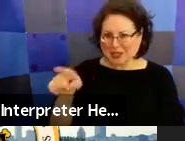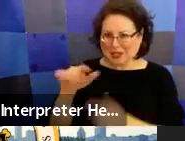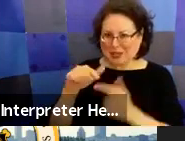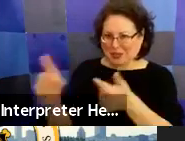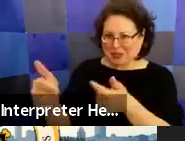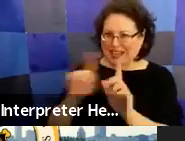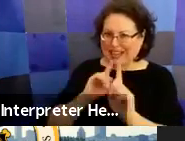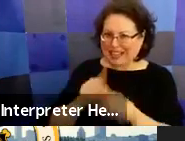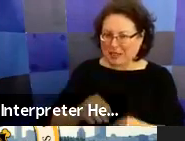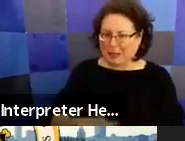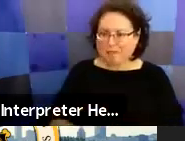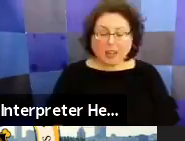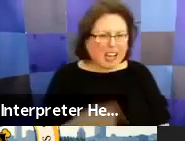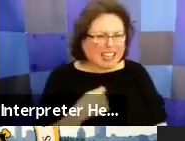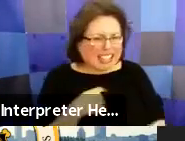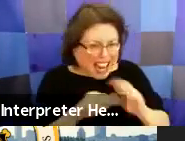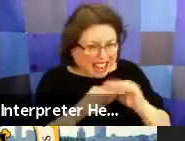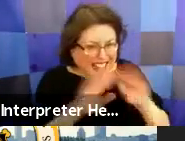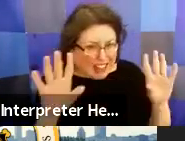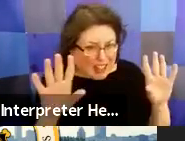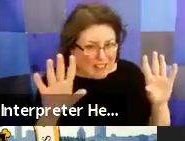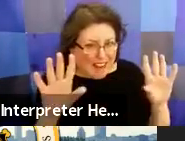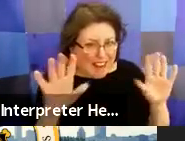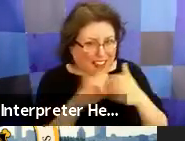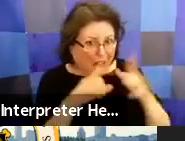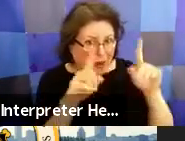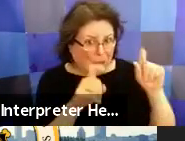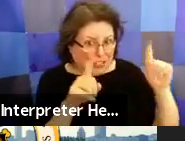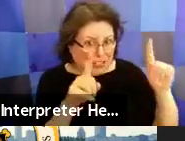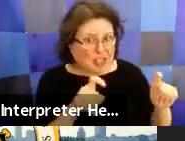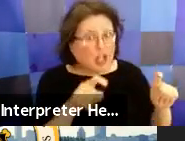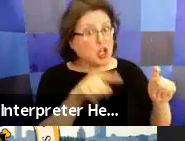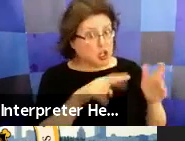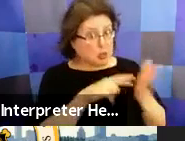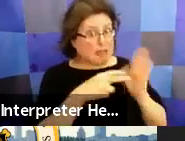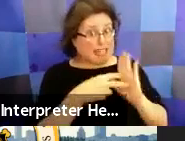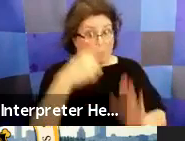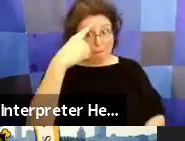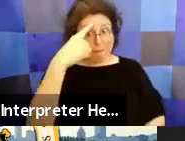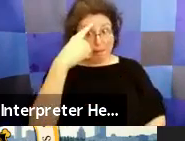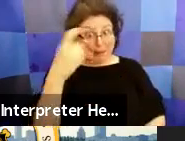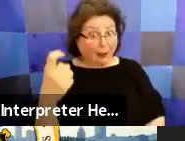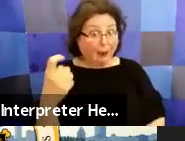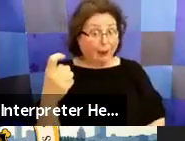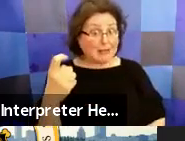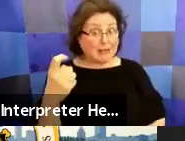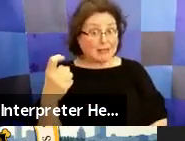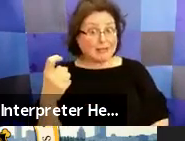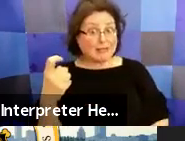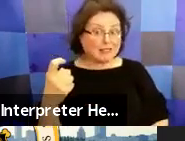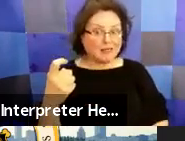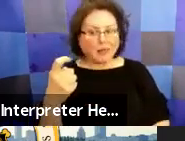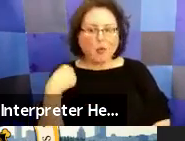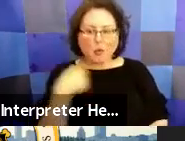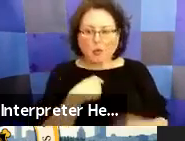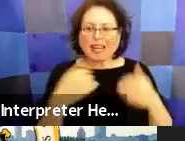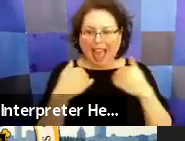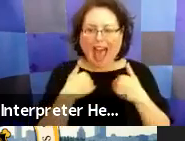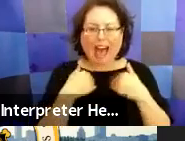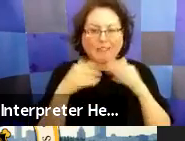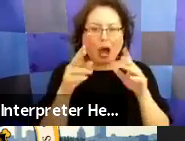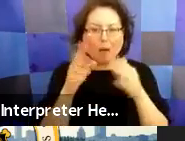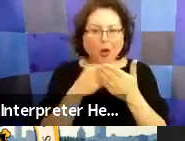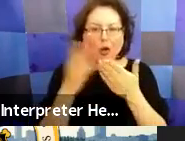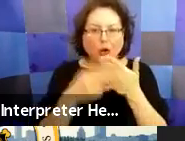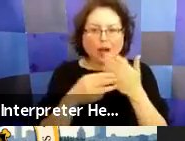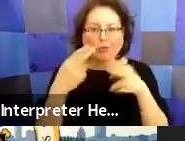make sure I understand the question right. You're saying that because we do, we have a program called the Language Access Project,